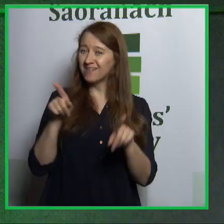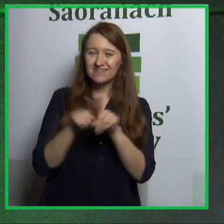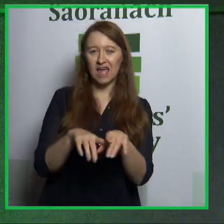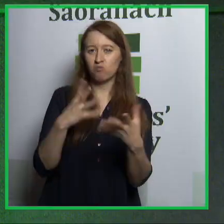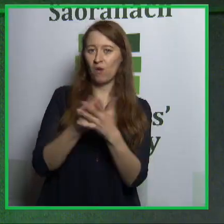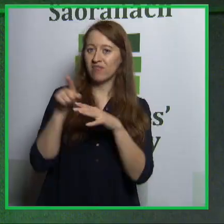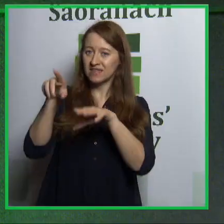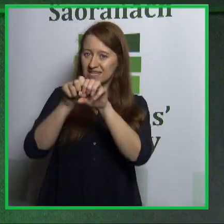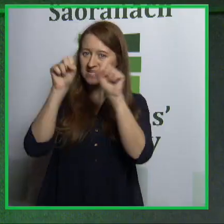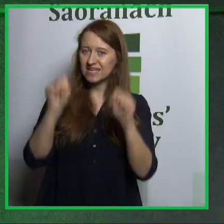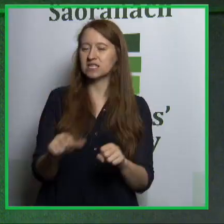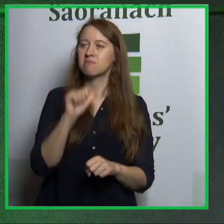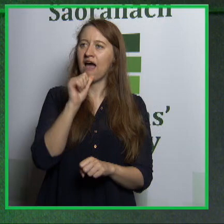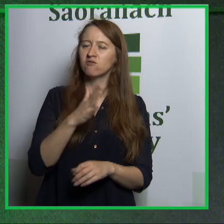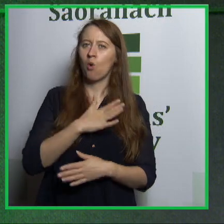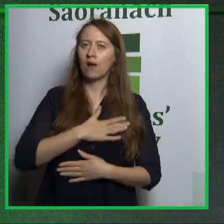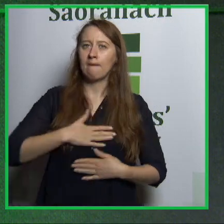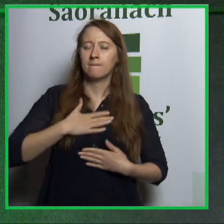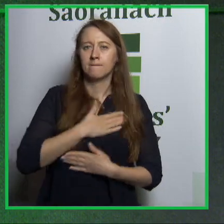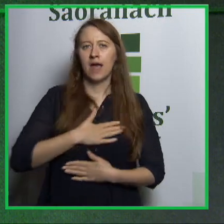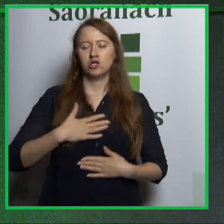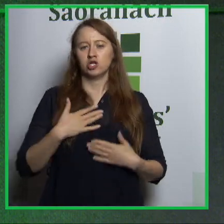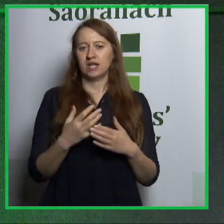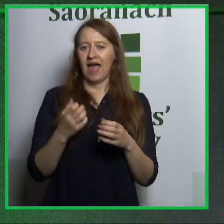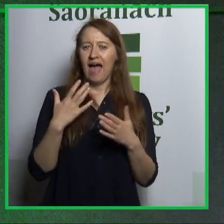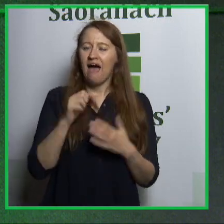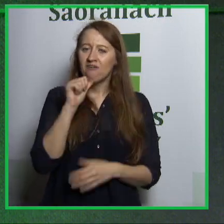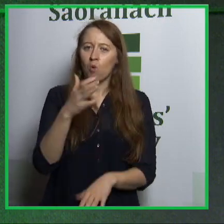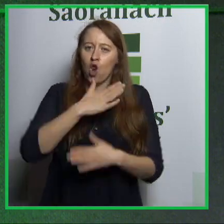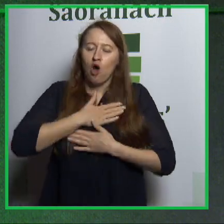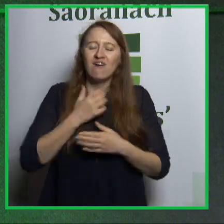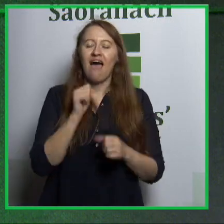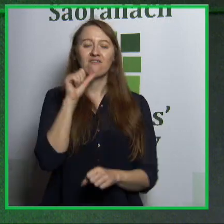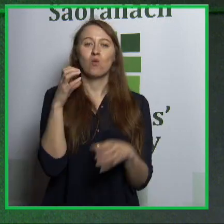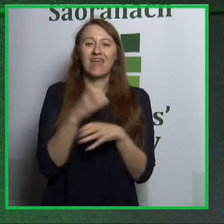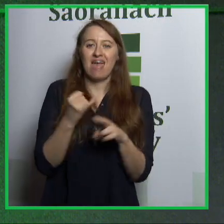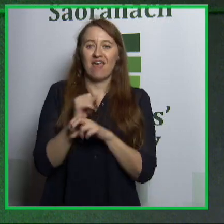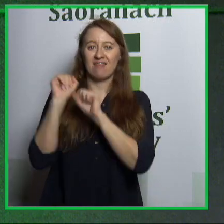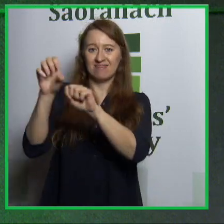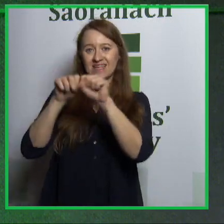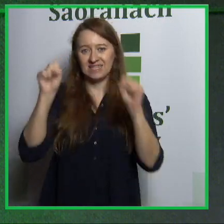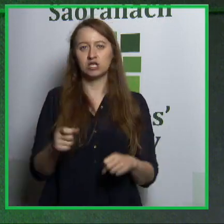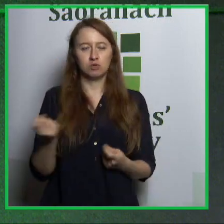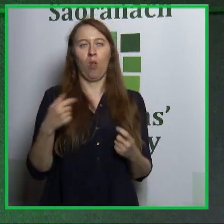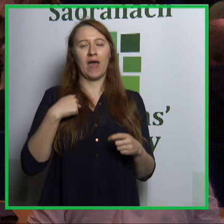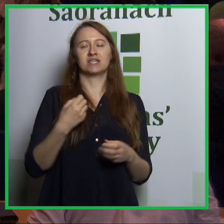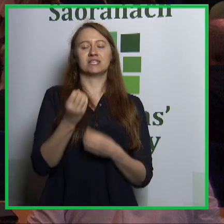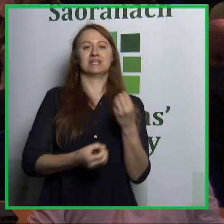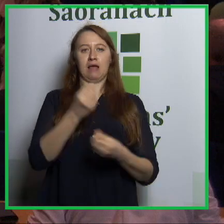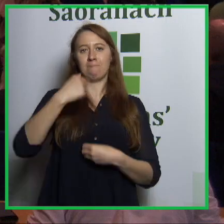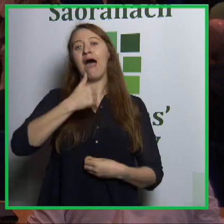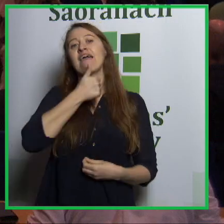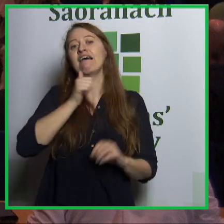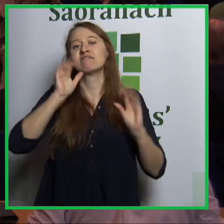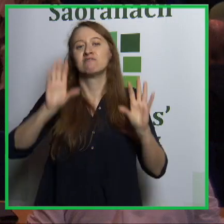no love, there's no care. You know, yeah. So that would be my answer to that. Carl, it's